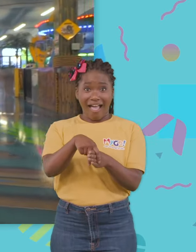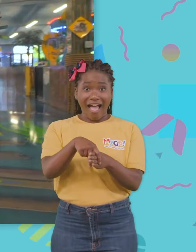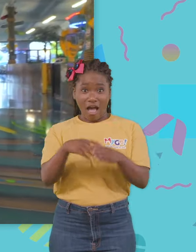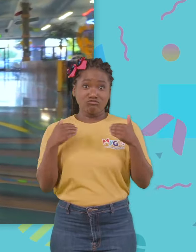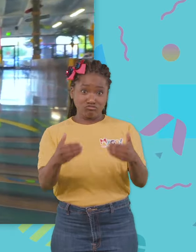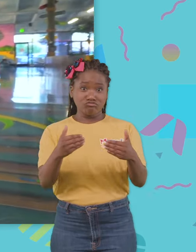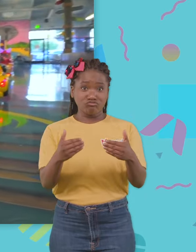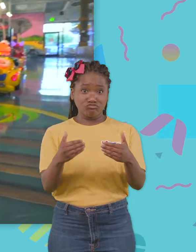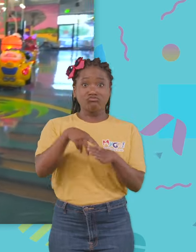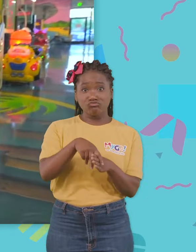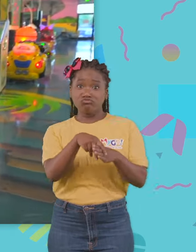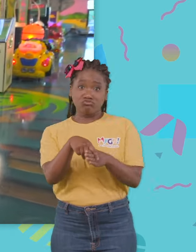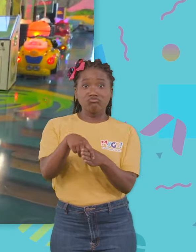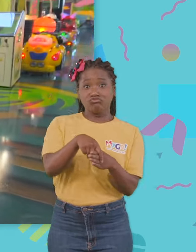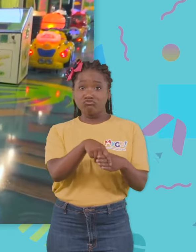Here we go!